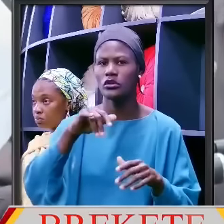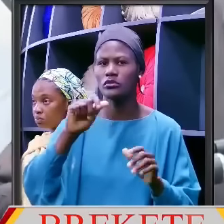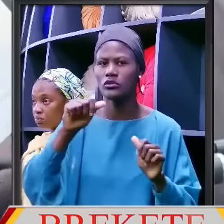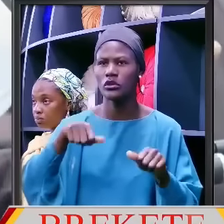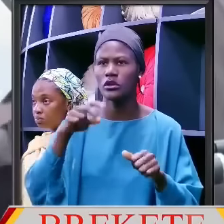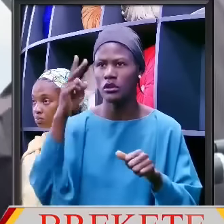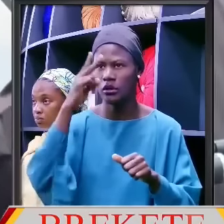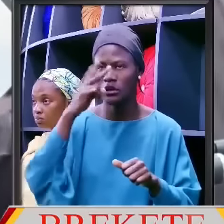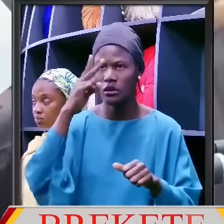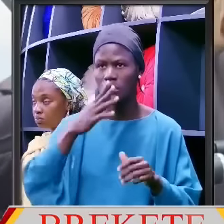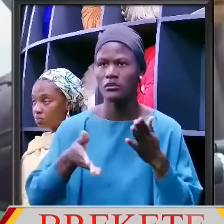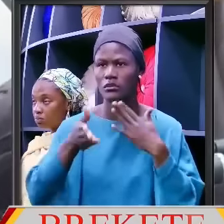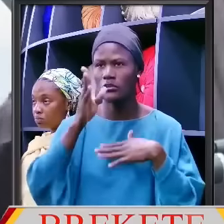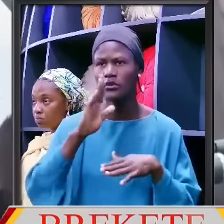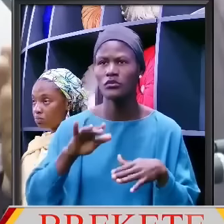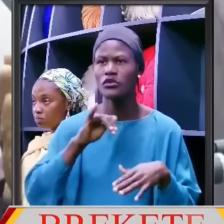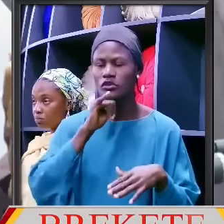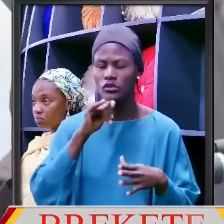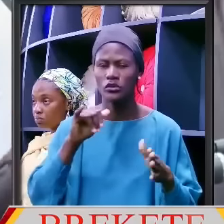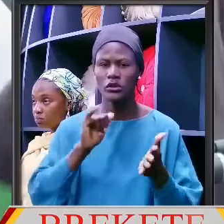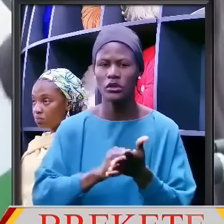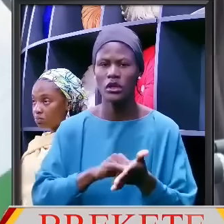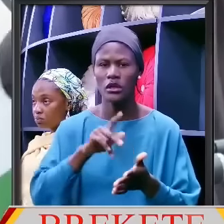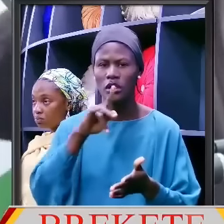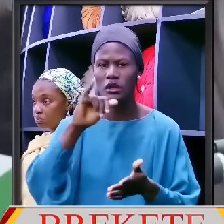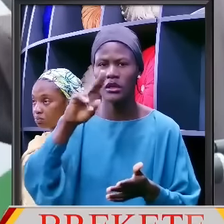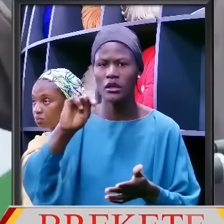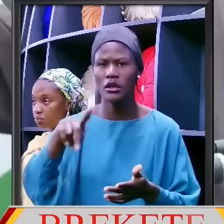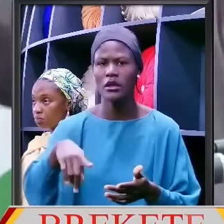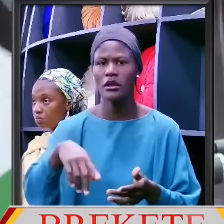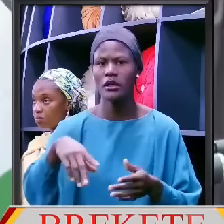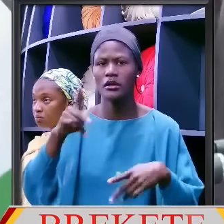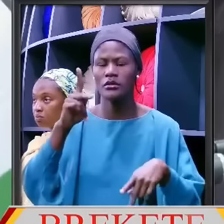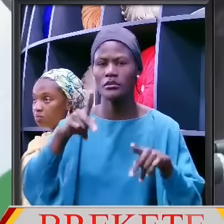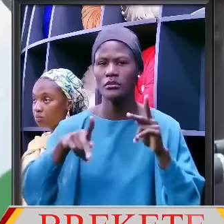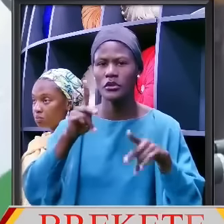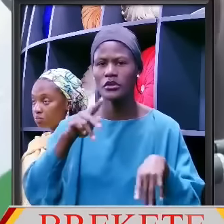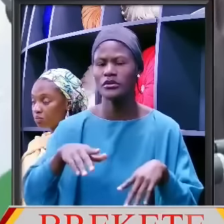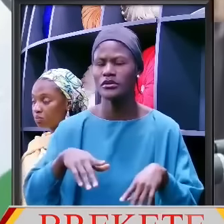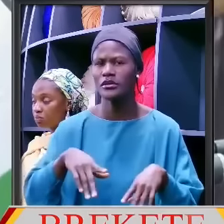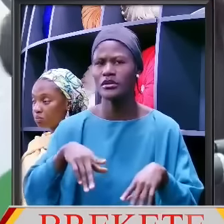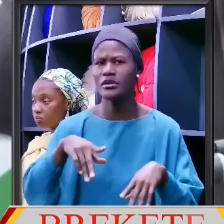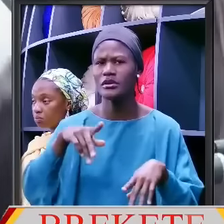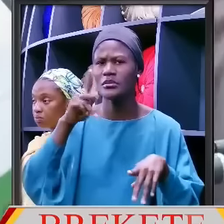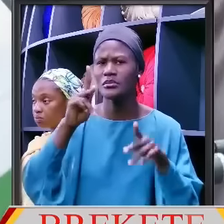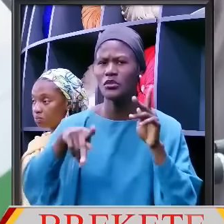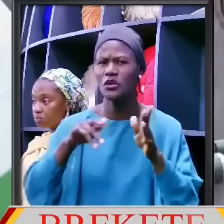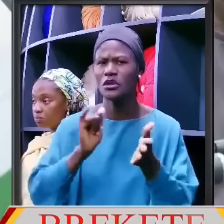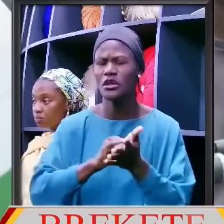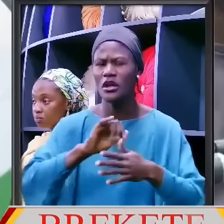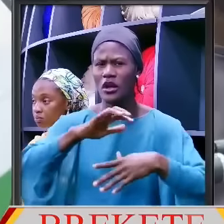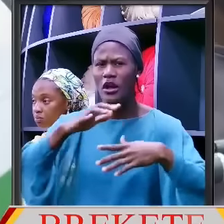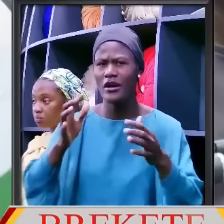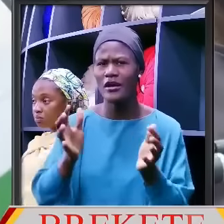bishop no be that kind of person, no. This kind of people where they around big men.